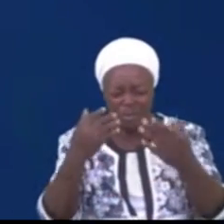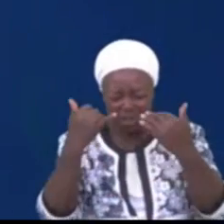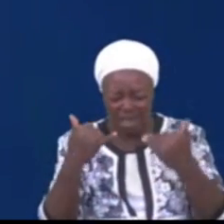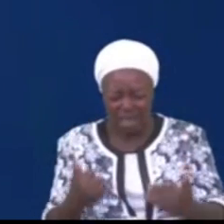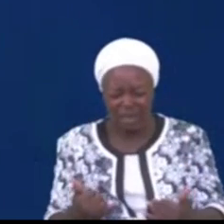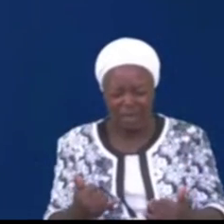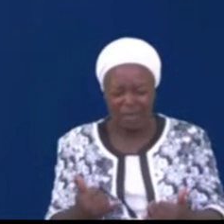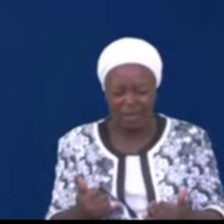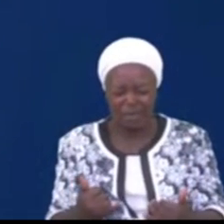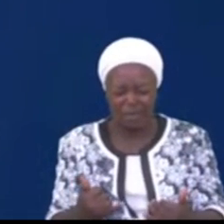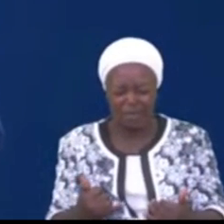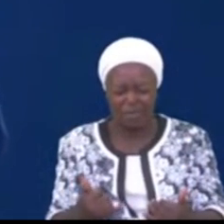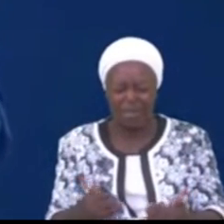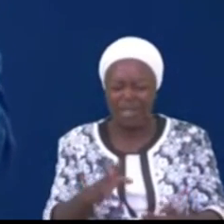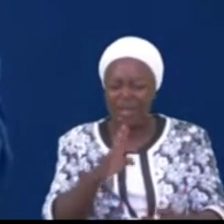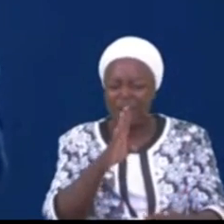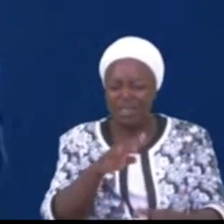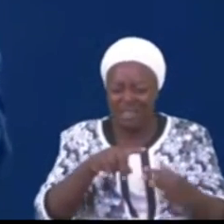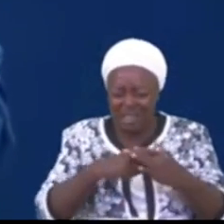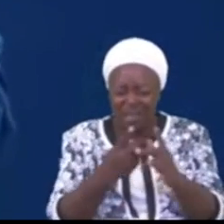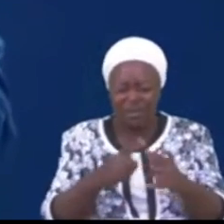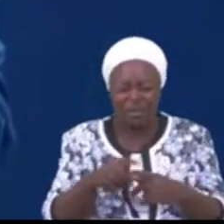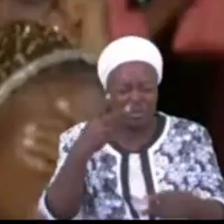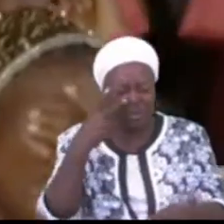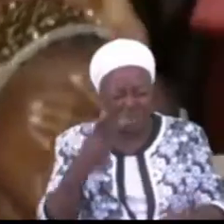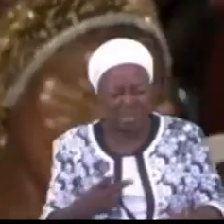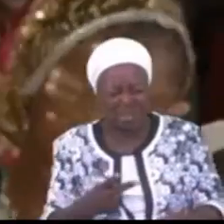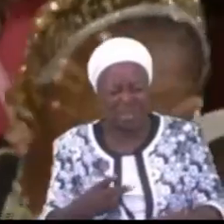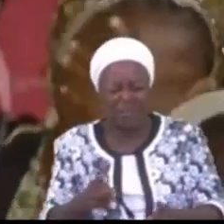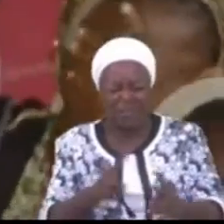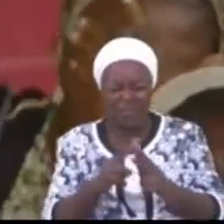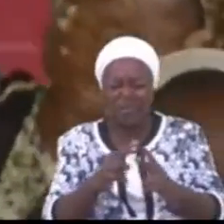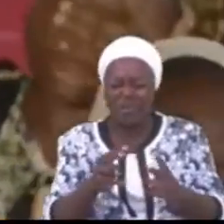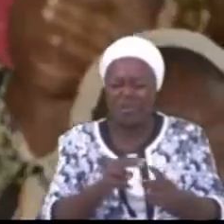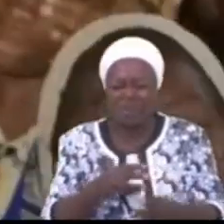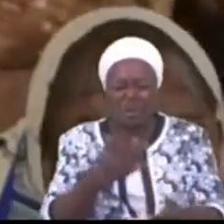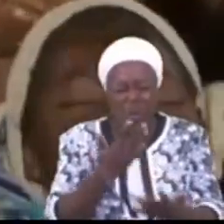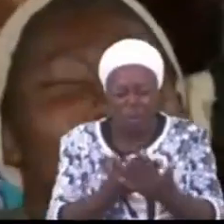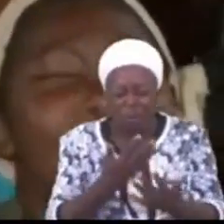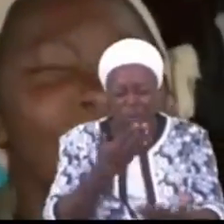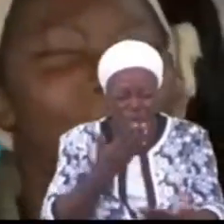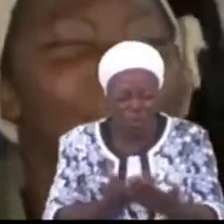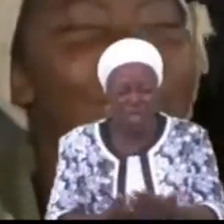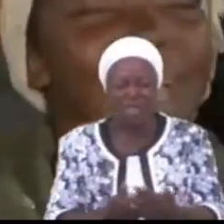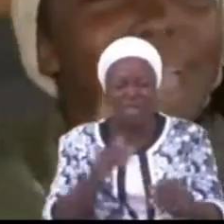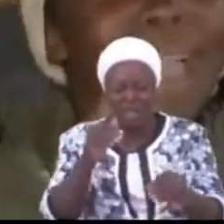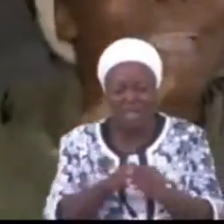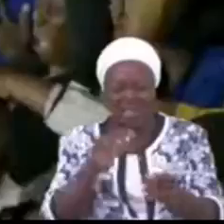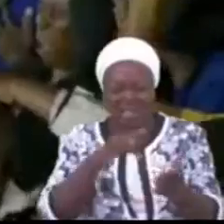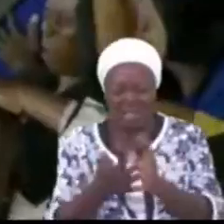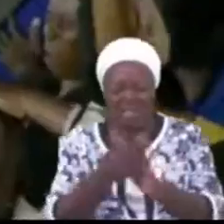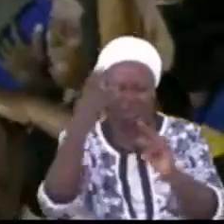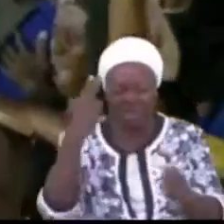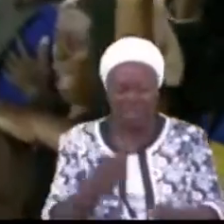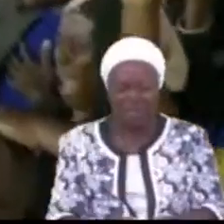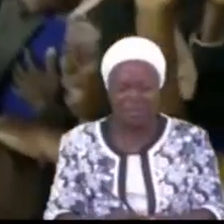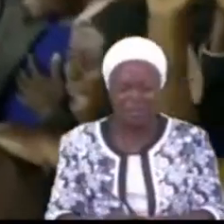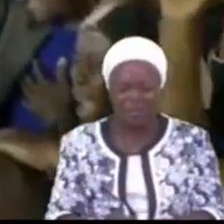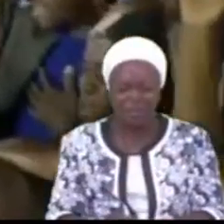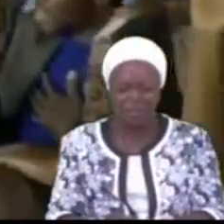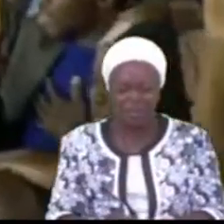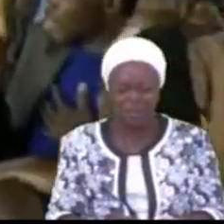now. Begin to see very well in Jesus' name.